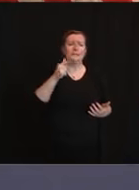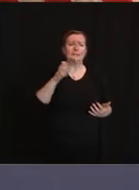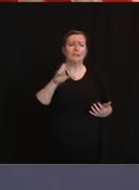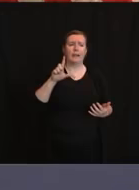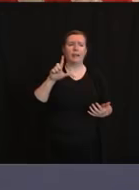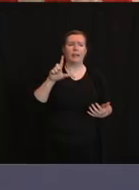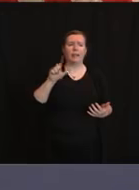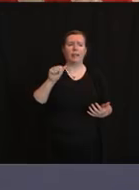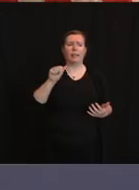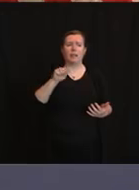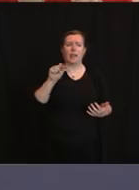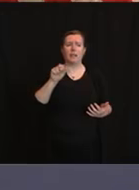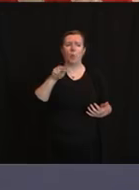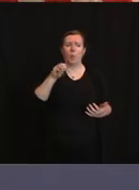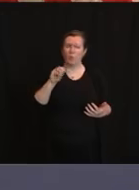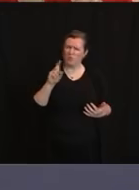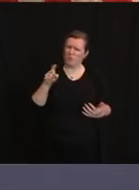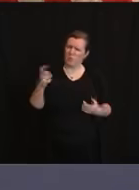point?